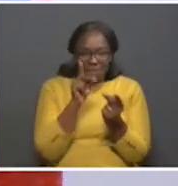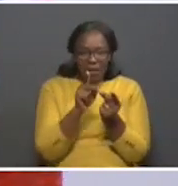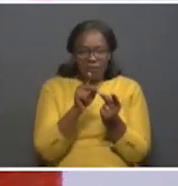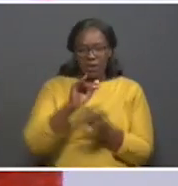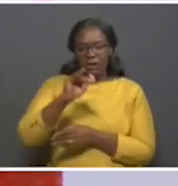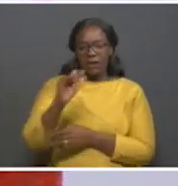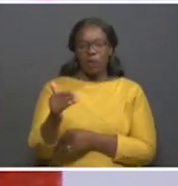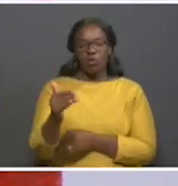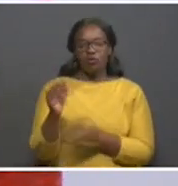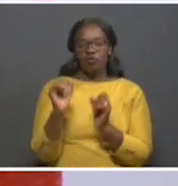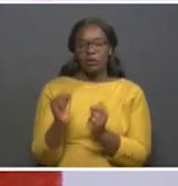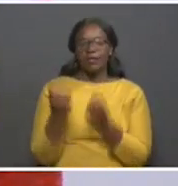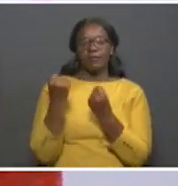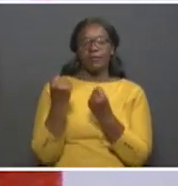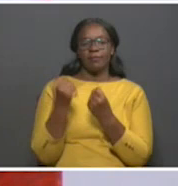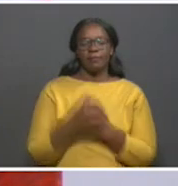of refuge.